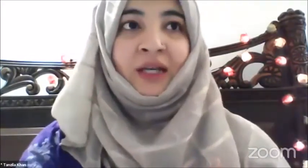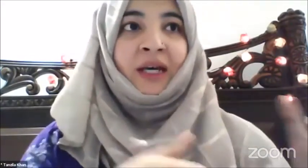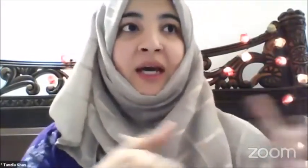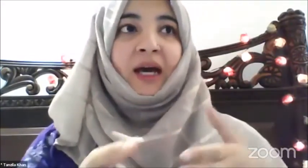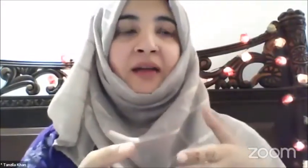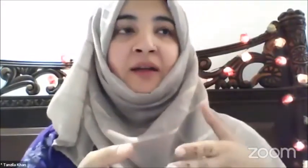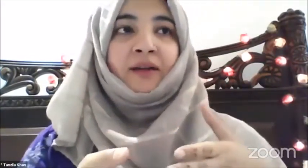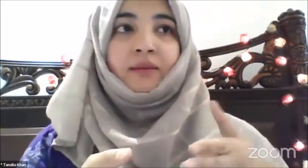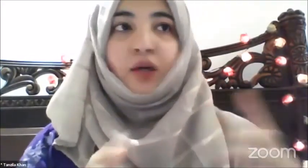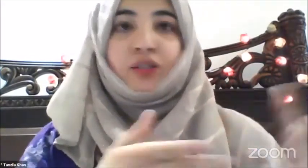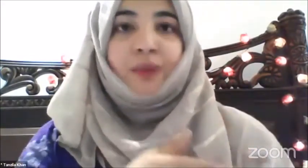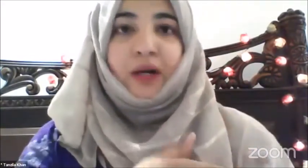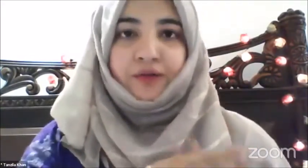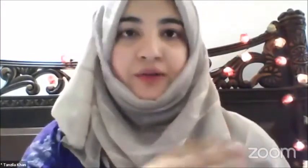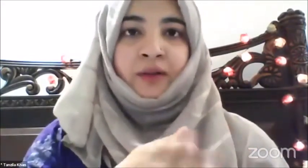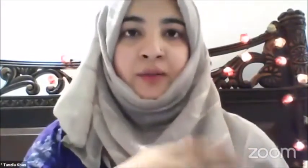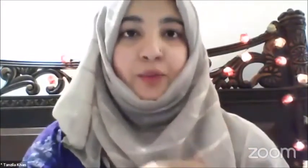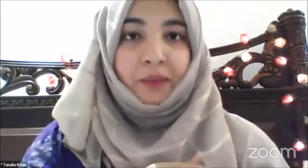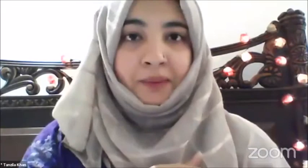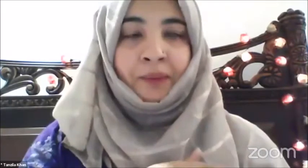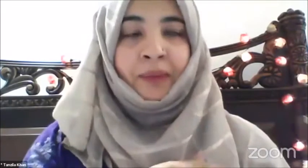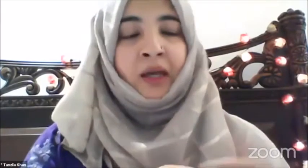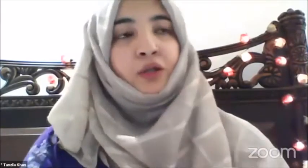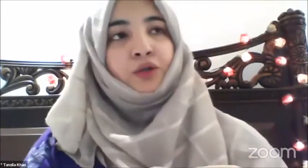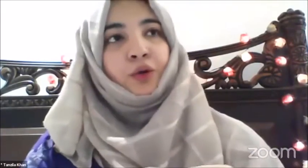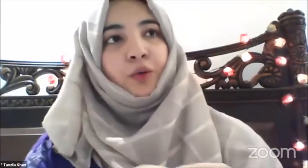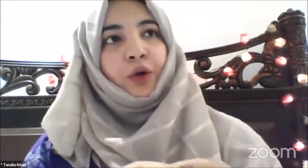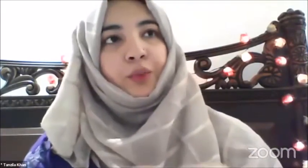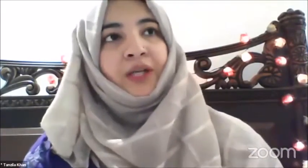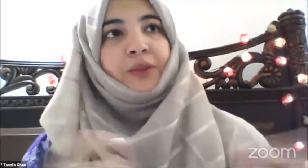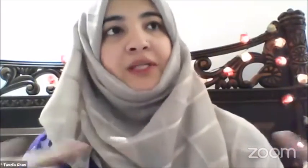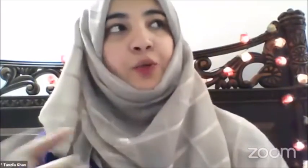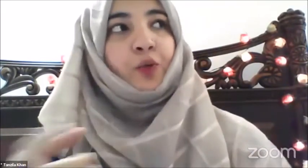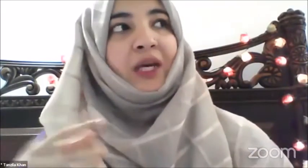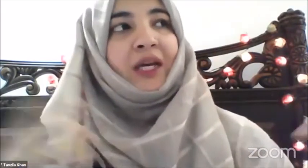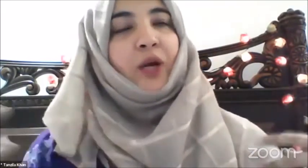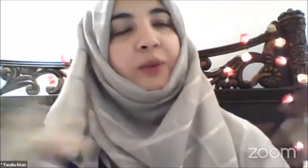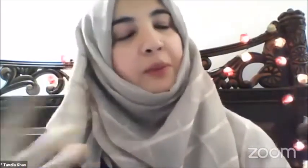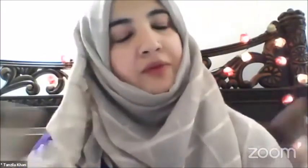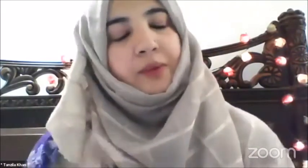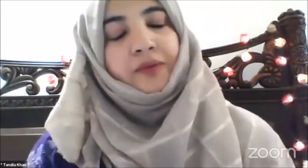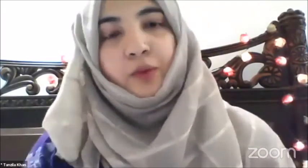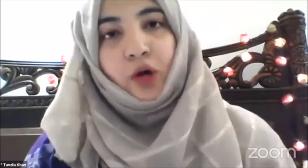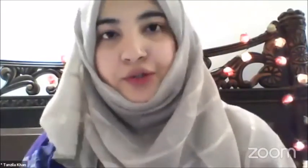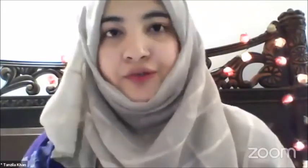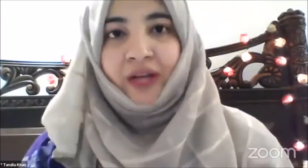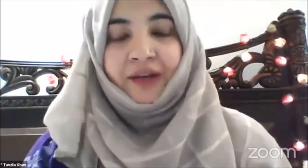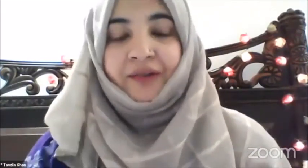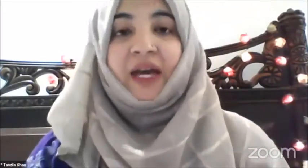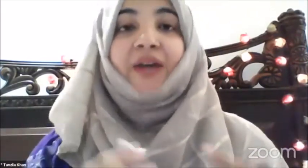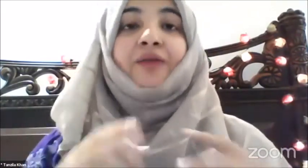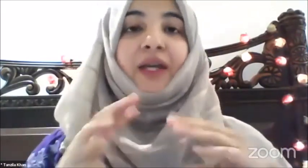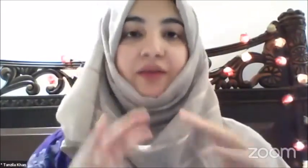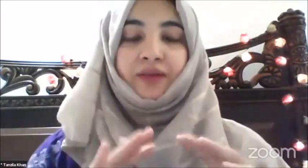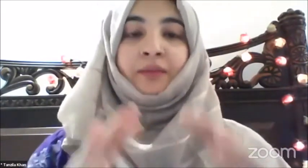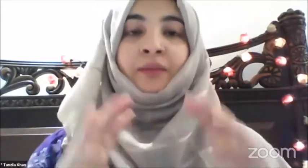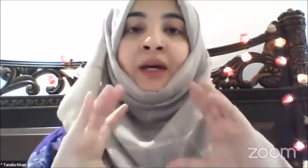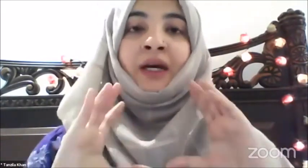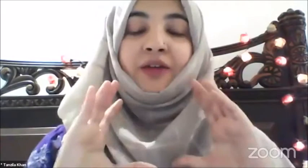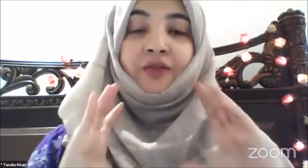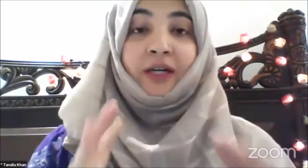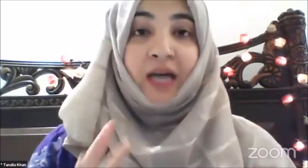solution and not just part of the problem. So what we do is that we invite people from different walks of life and we give